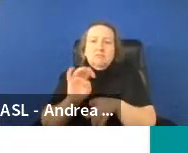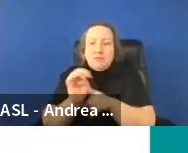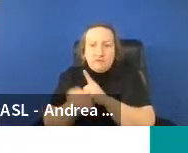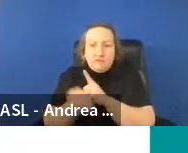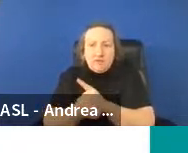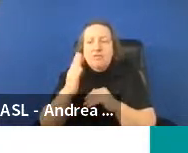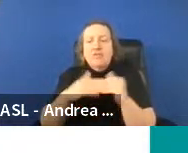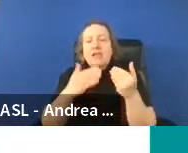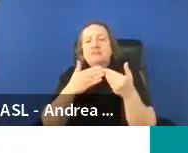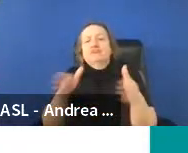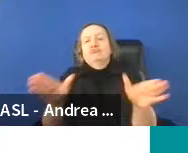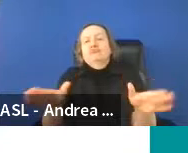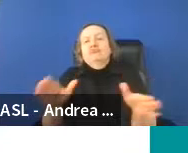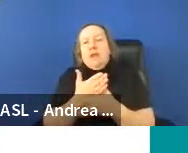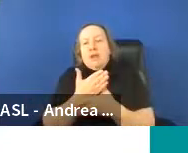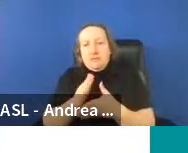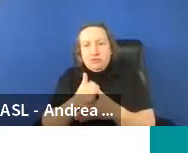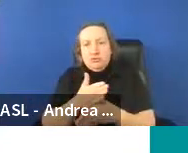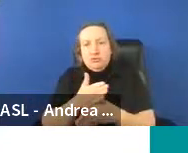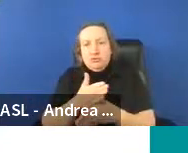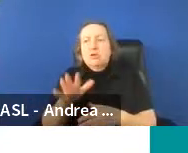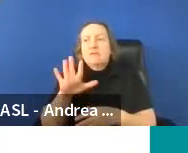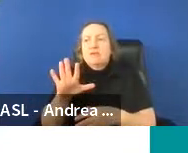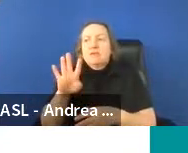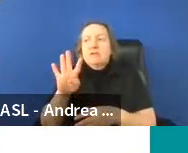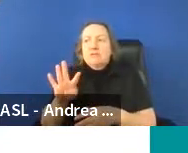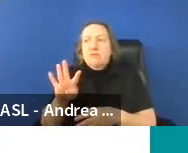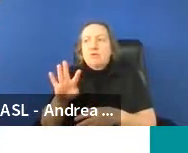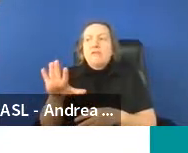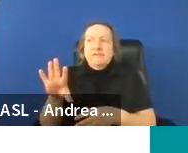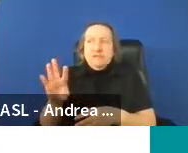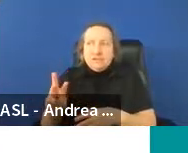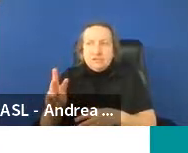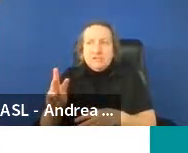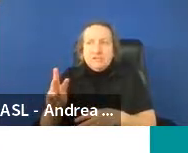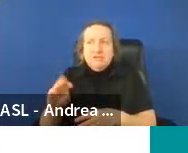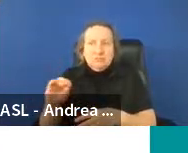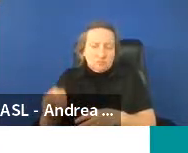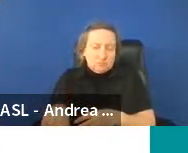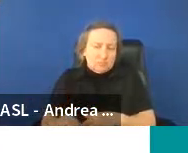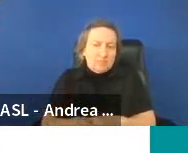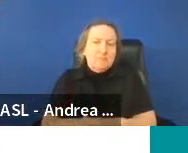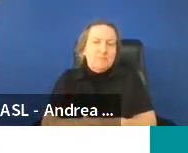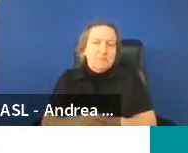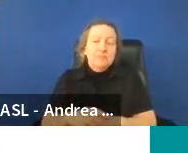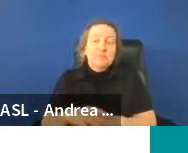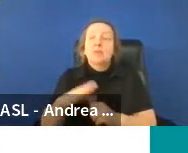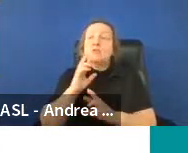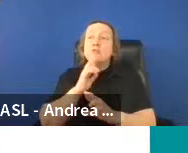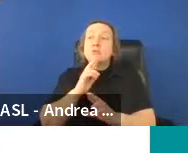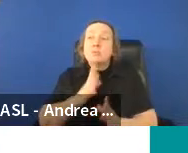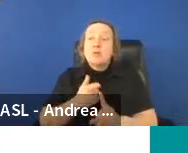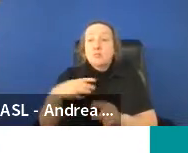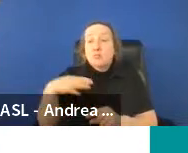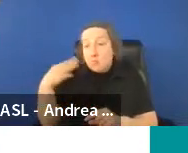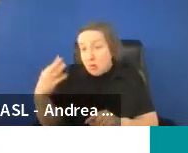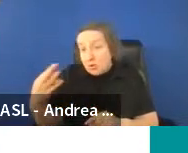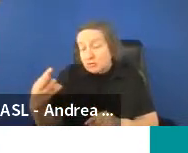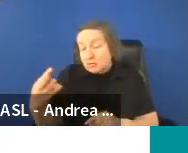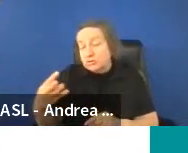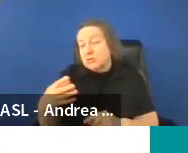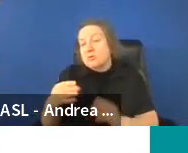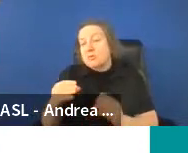the overall average at 54 and 56 respectively. Respondents from Washington placed a